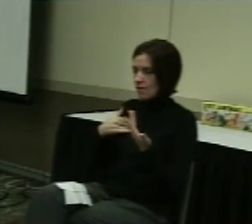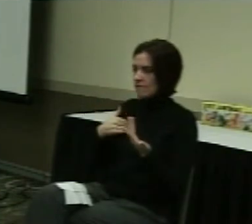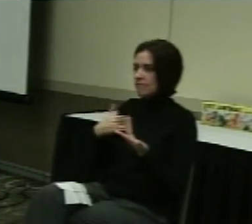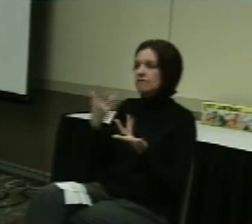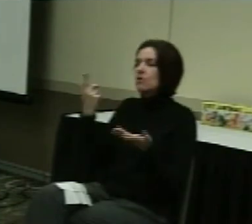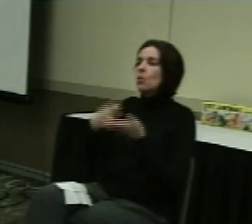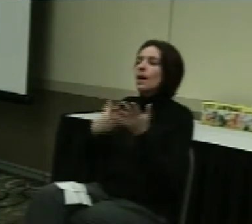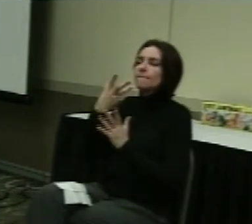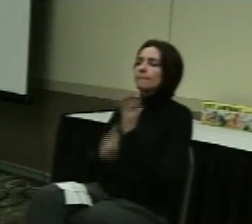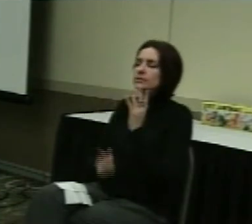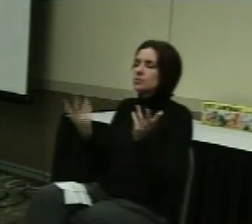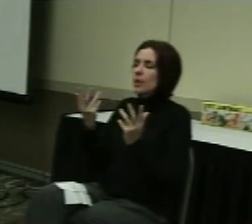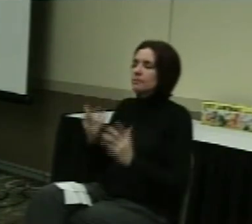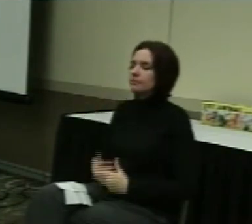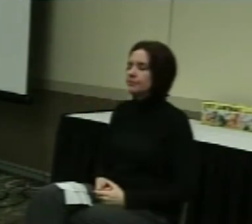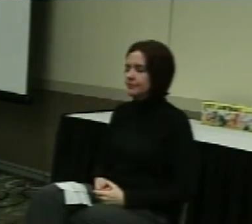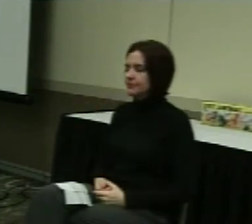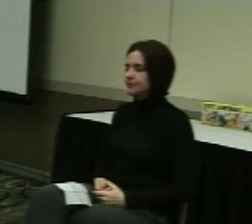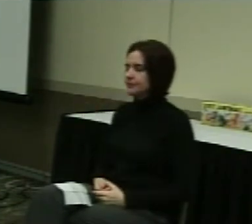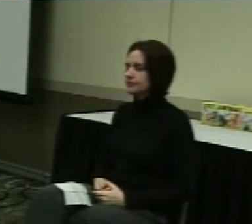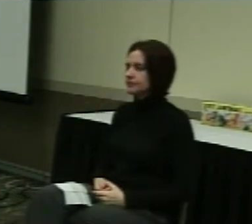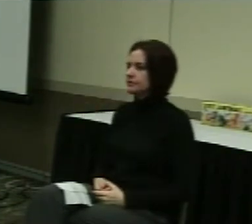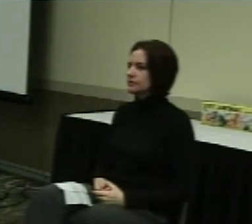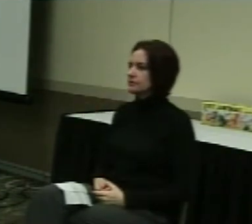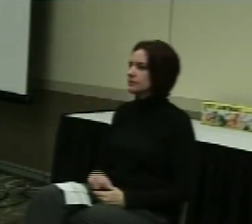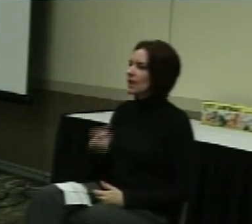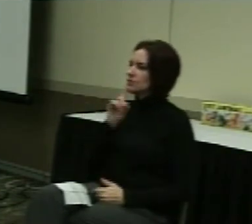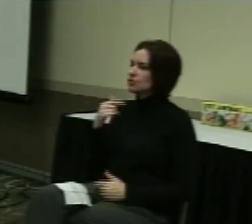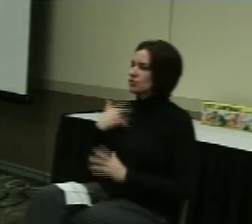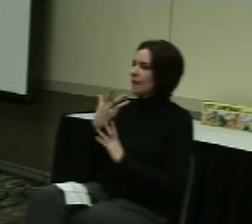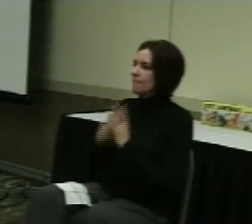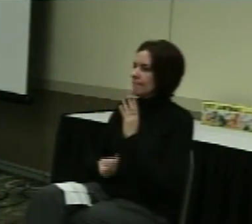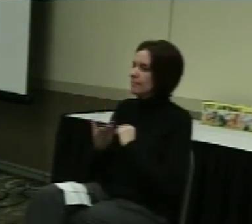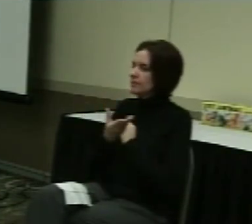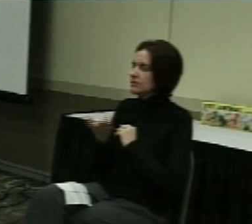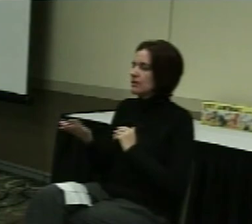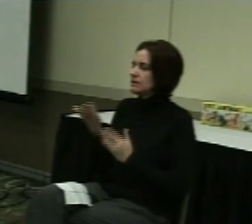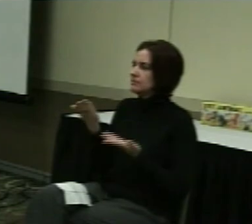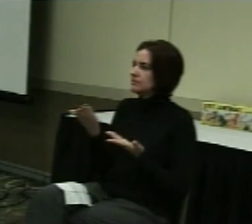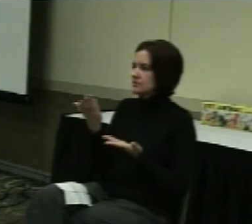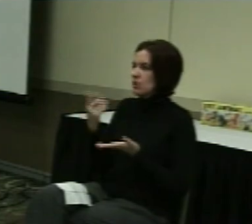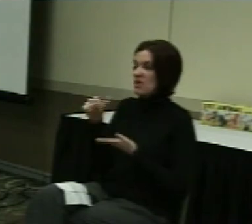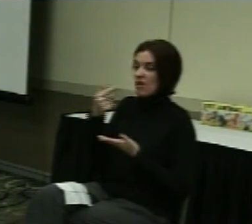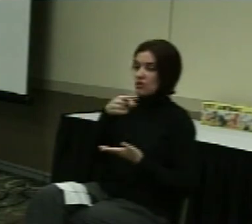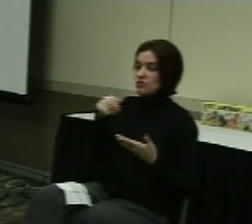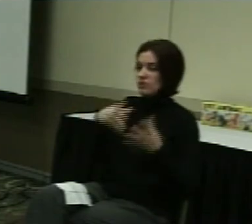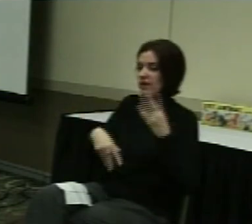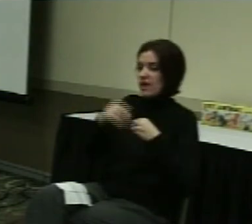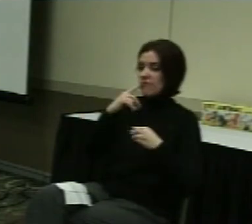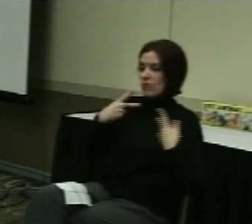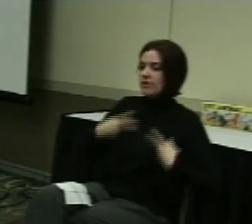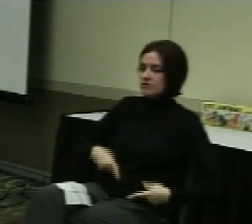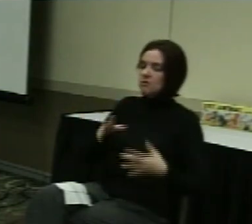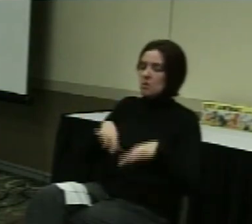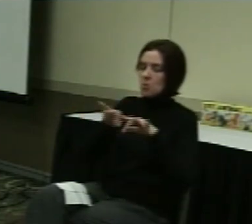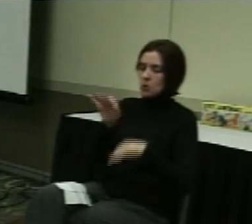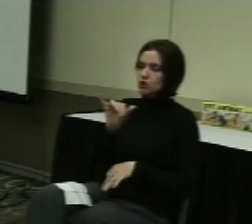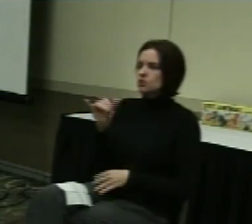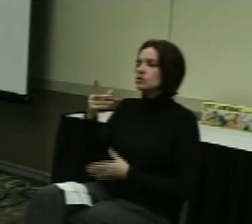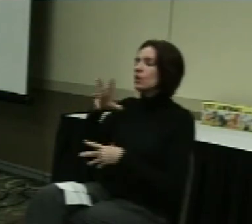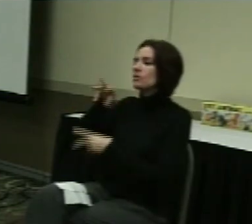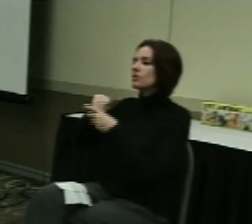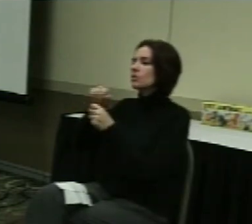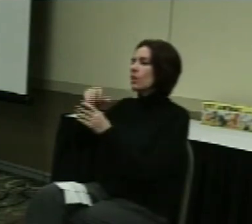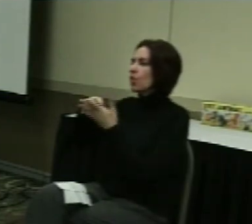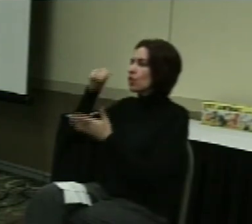what's missing. Because certainly those ones you added are very much worthwhile. What's part of the learning